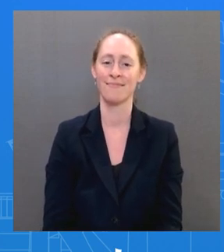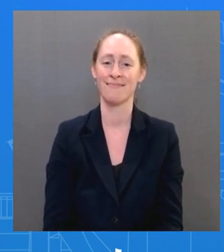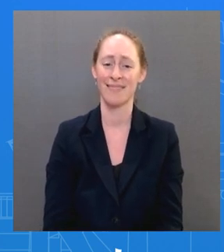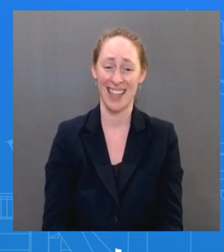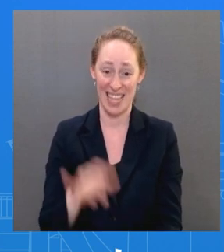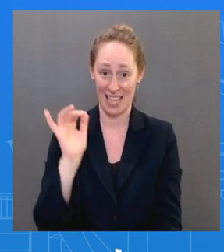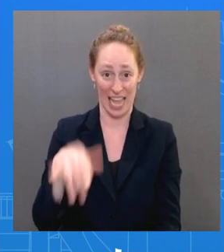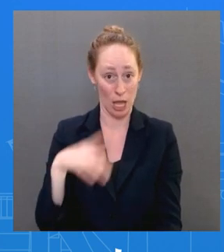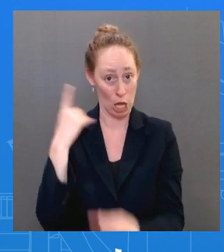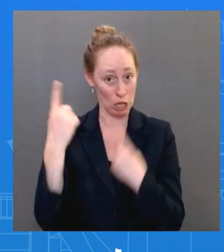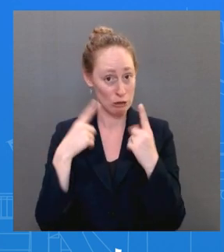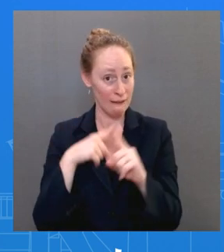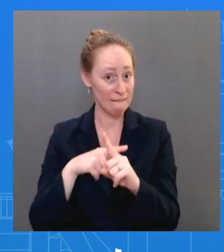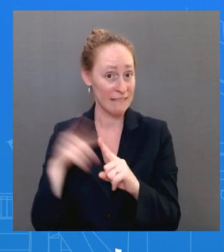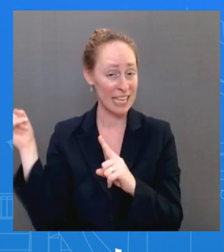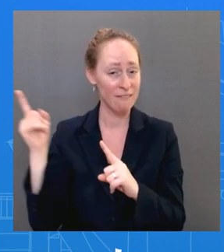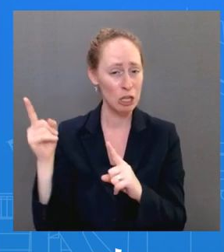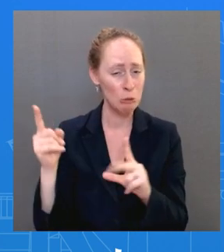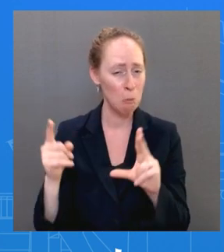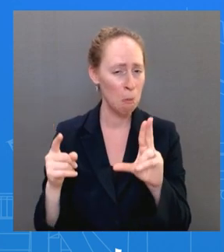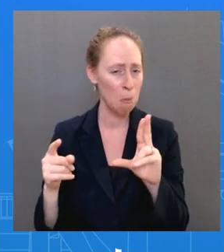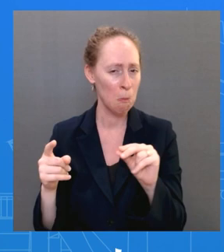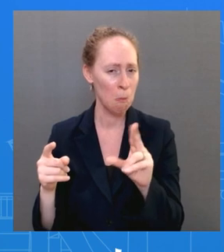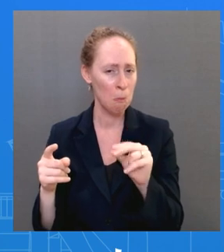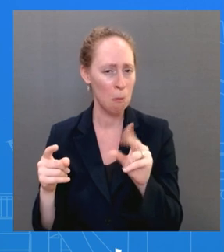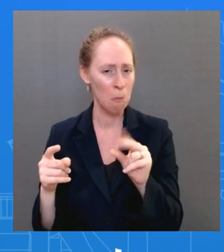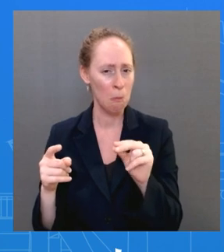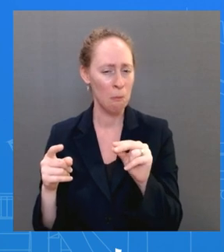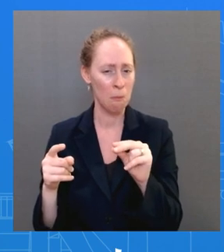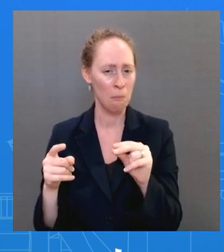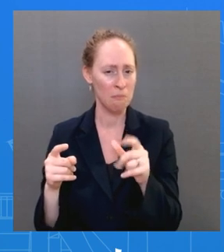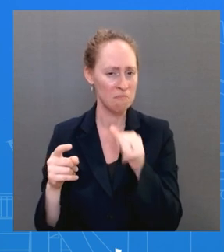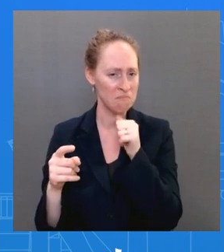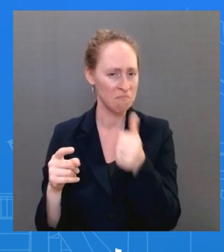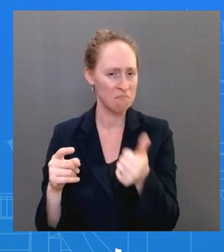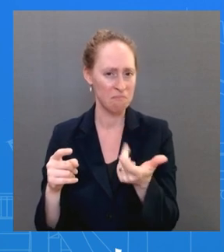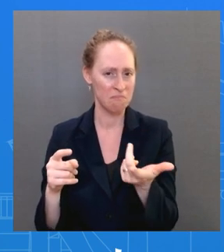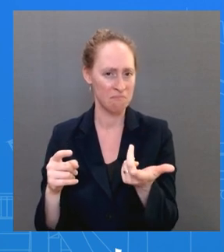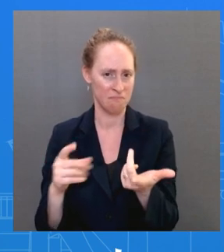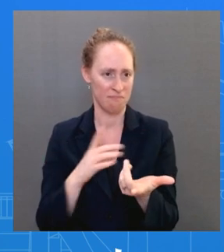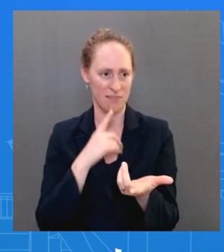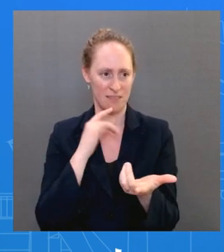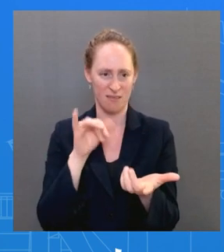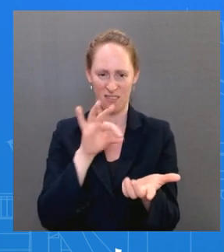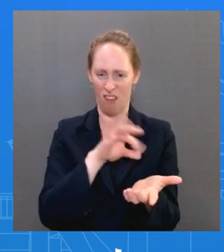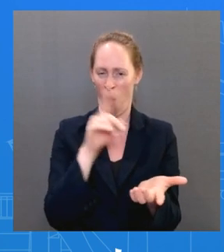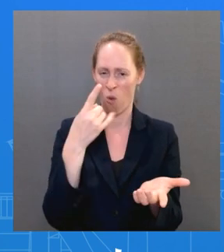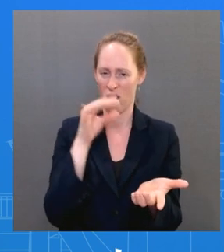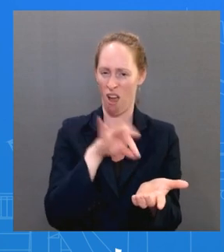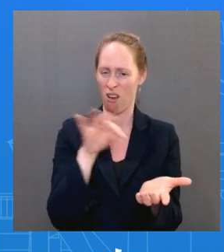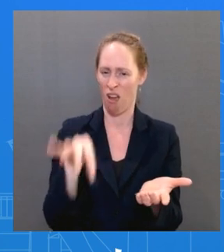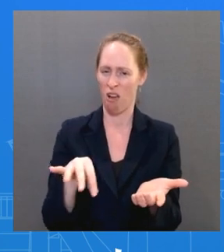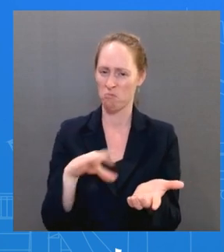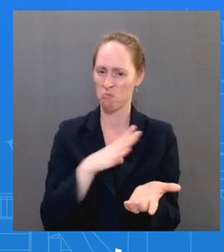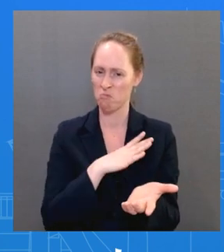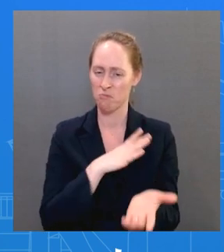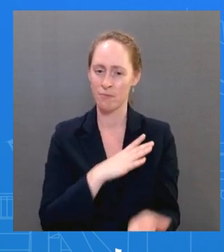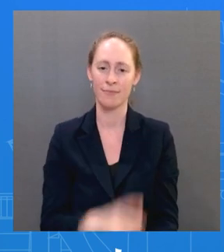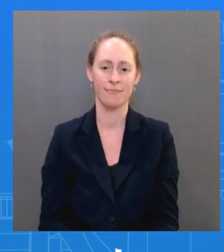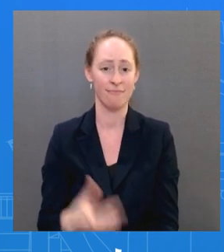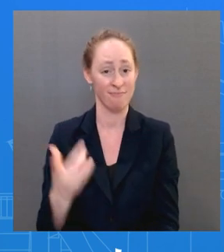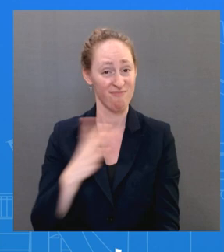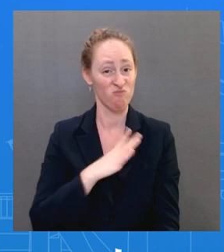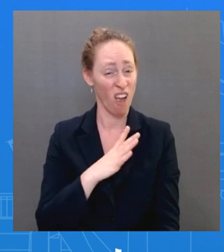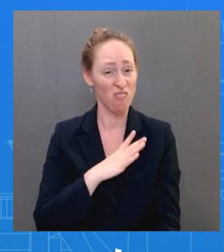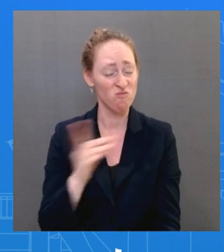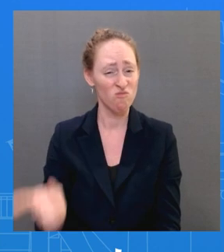highest temperature the president's had so far. And the president is continuing to do better and feel better today. Will he continue to do these briefings